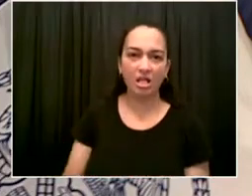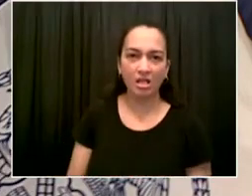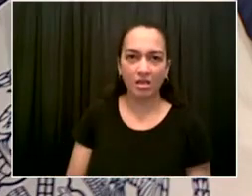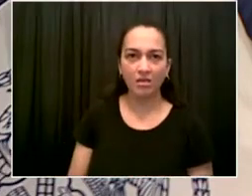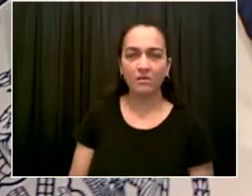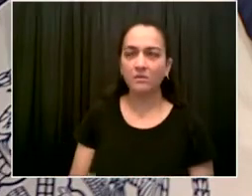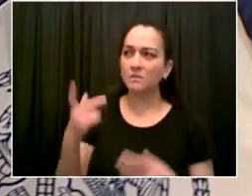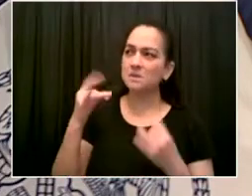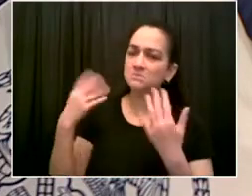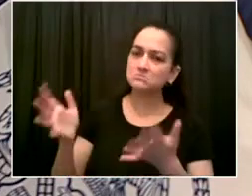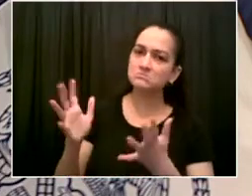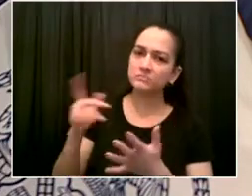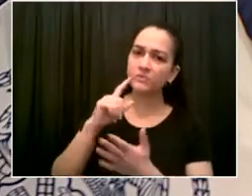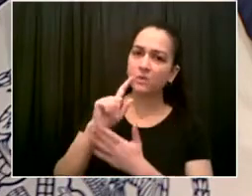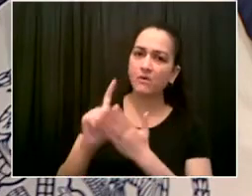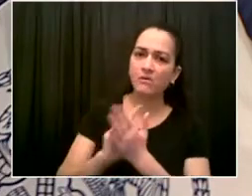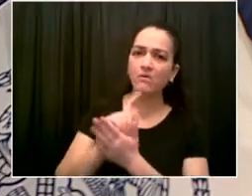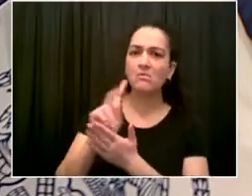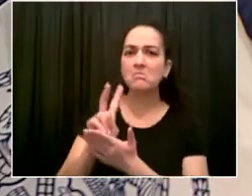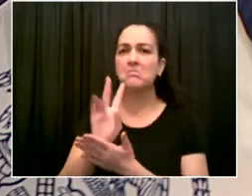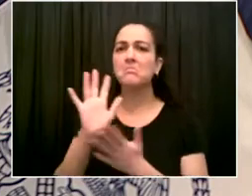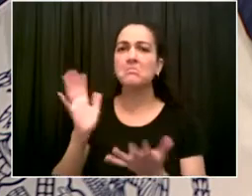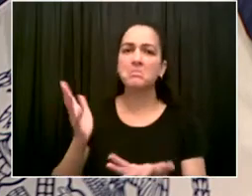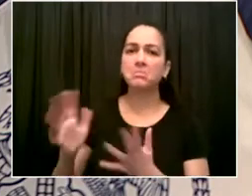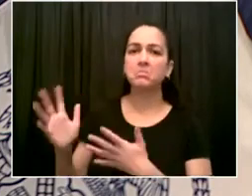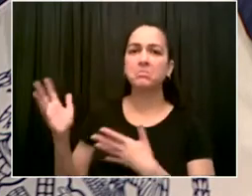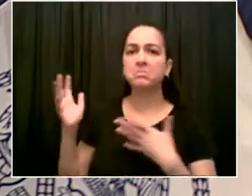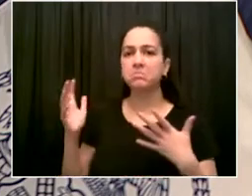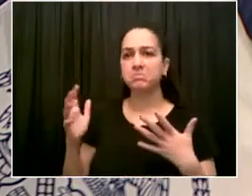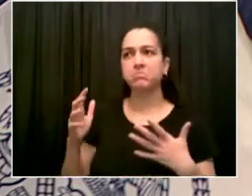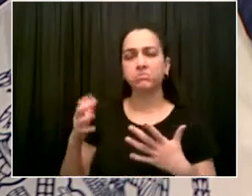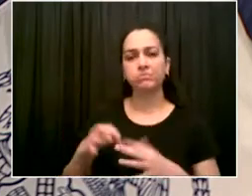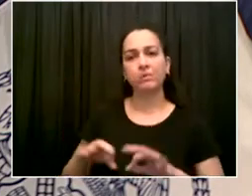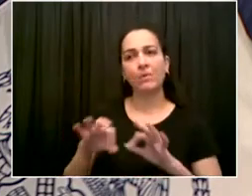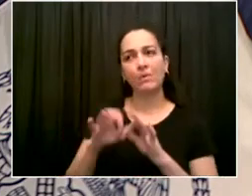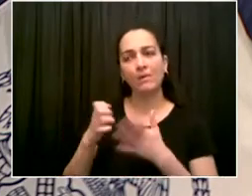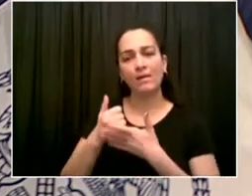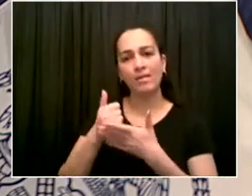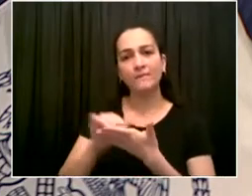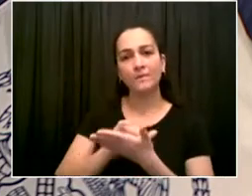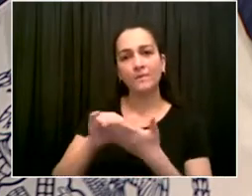emphasizing the word sane, conversation, which I truly appreciate.